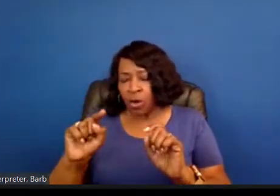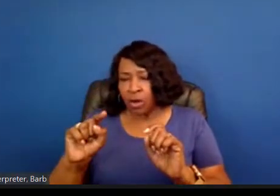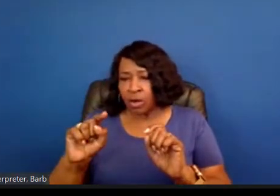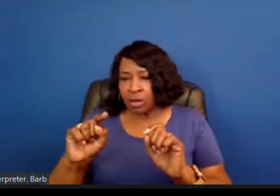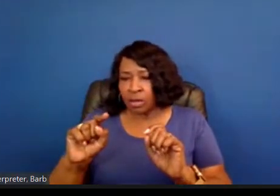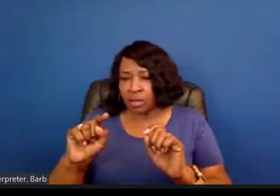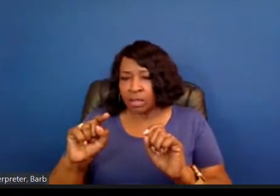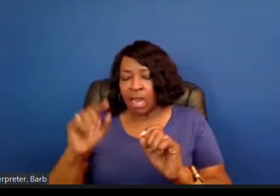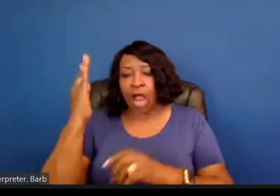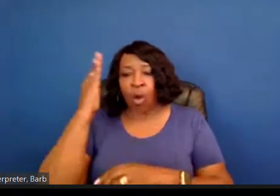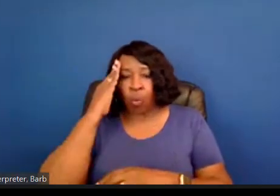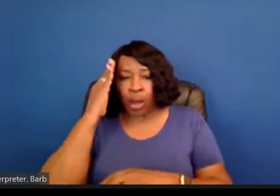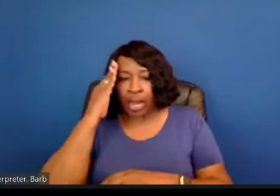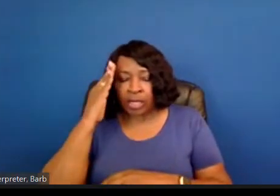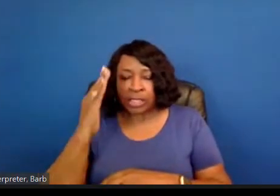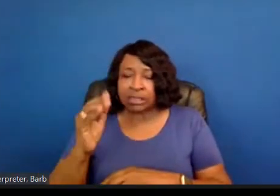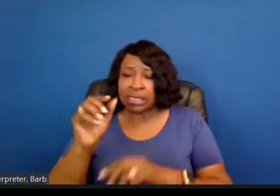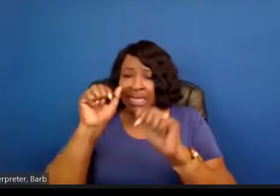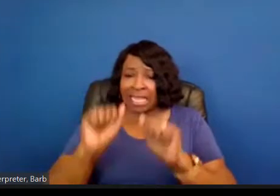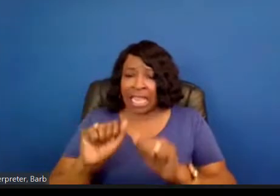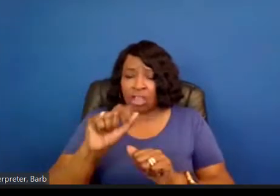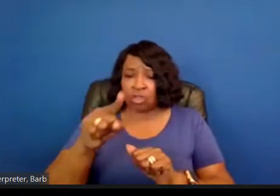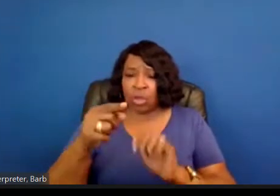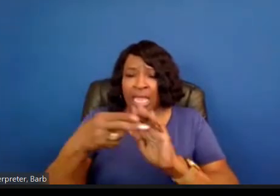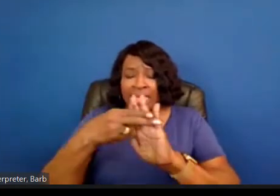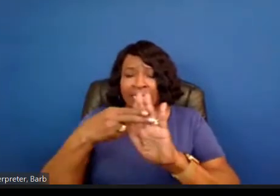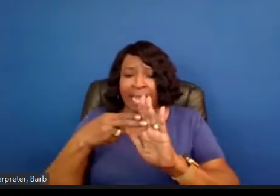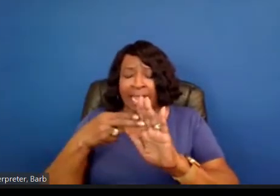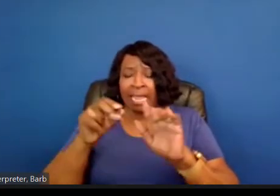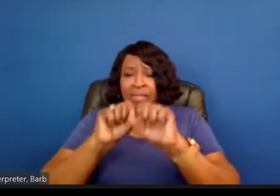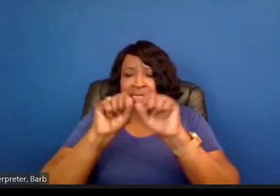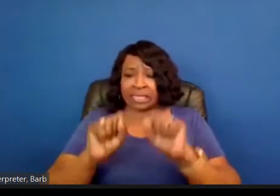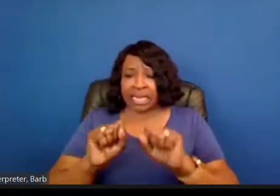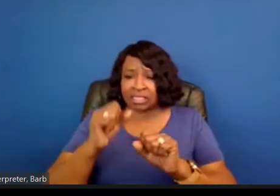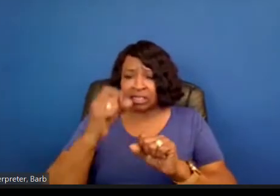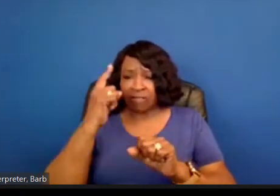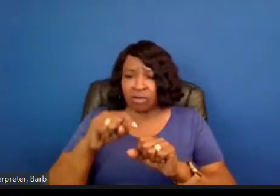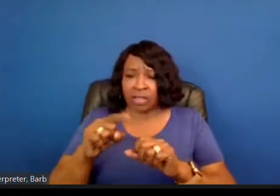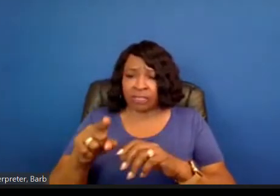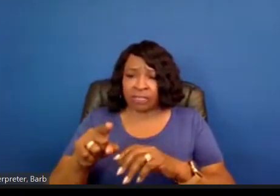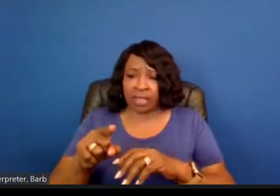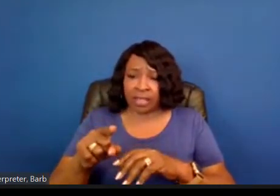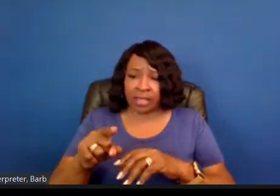just for awareness, can you just name the stations where the tall gates have been